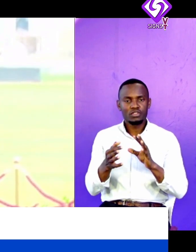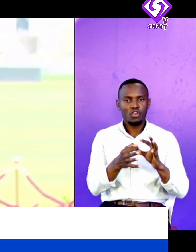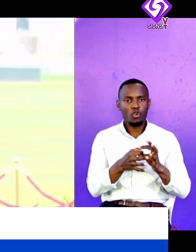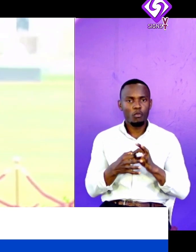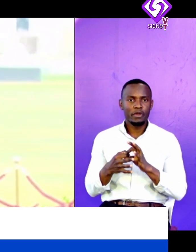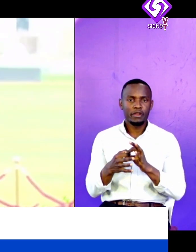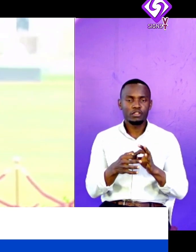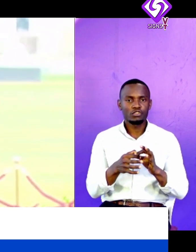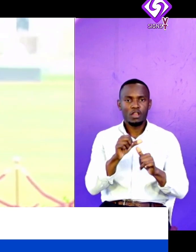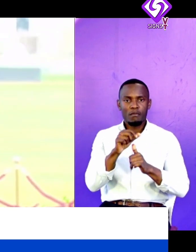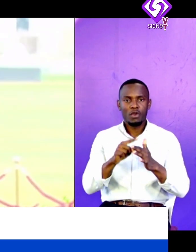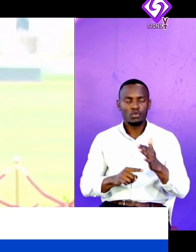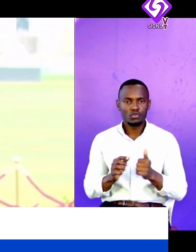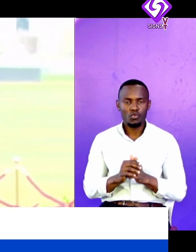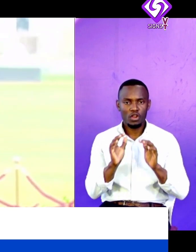pressing global